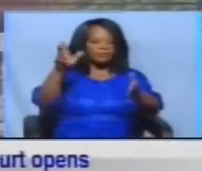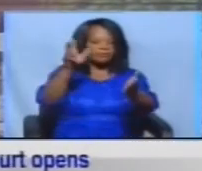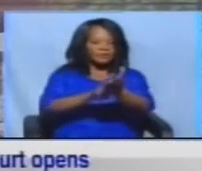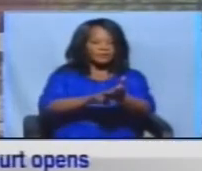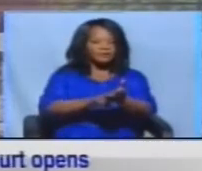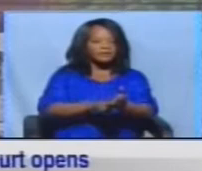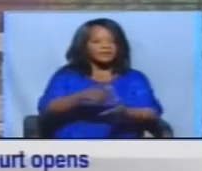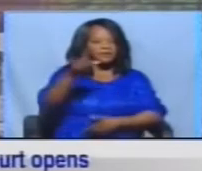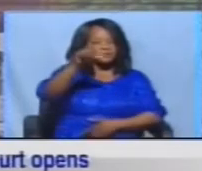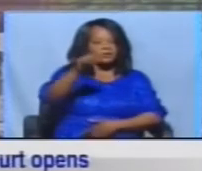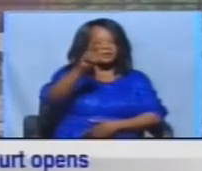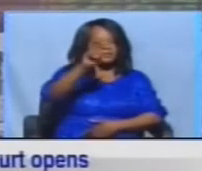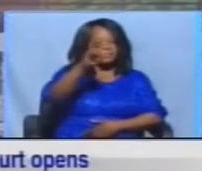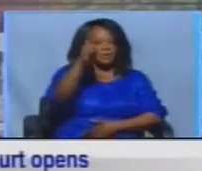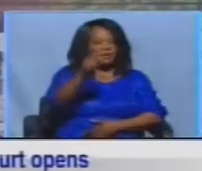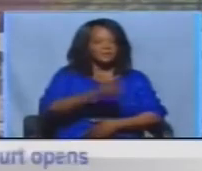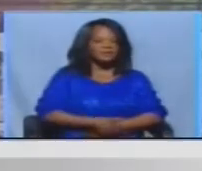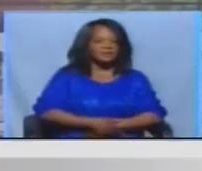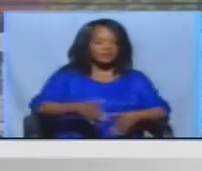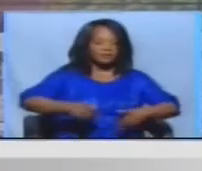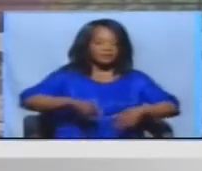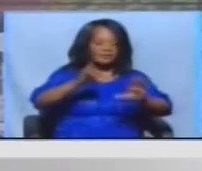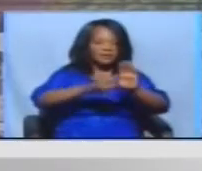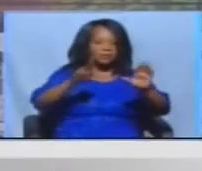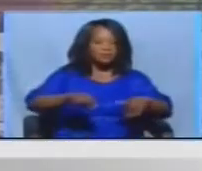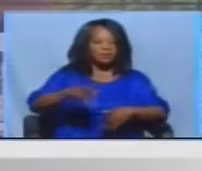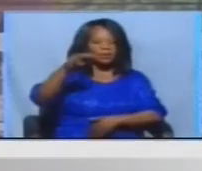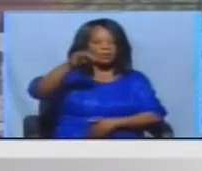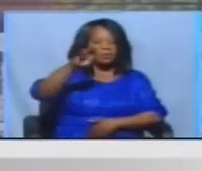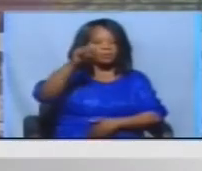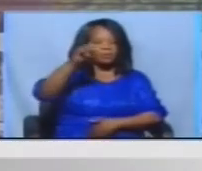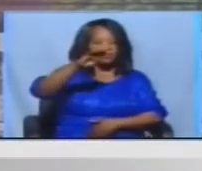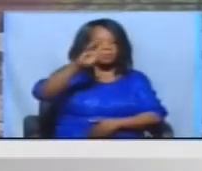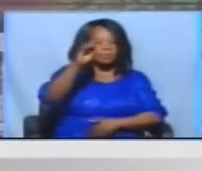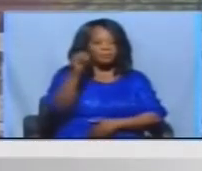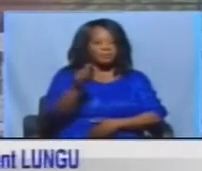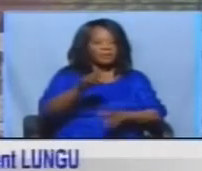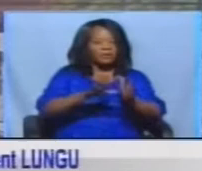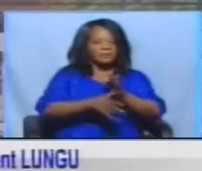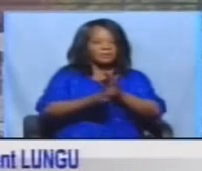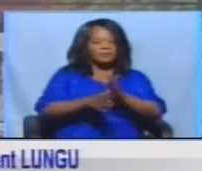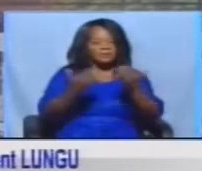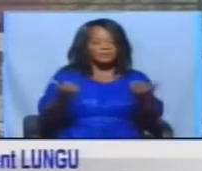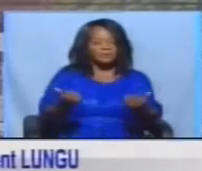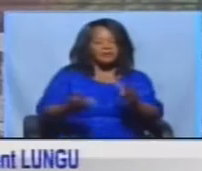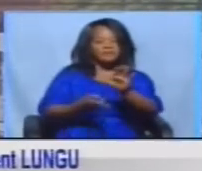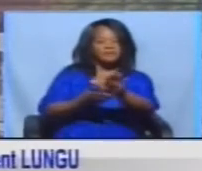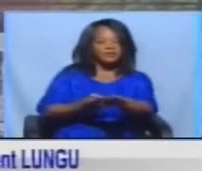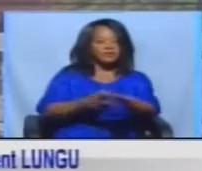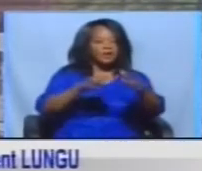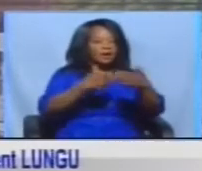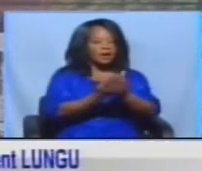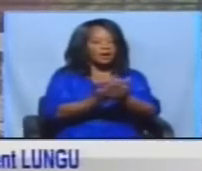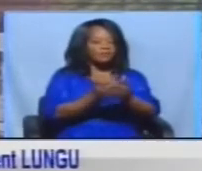candidature. Luangwa PF District Chairperson Yuni Mumba says President Lungu deserves to rule because he has demonstrated